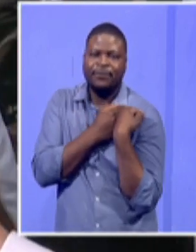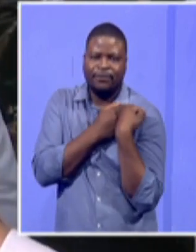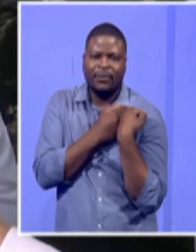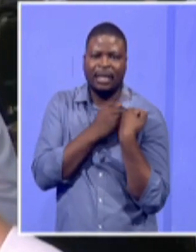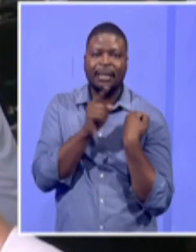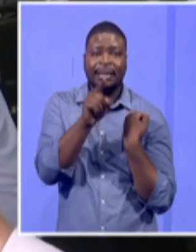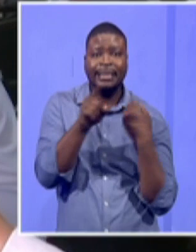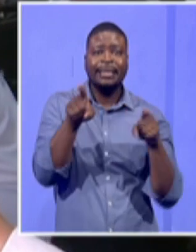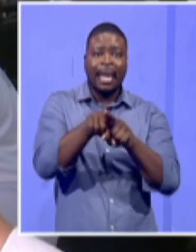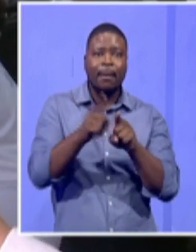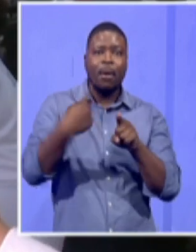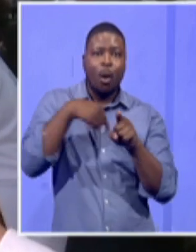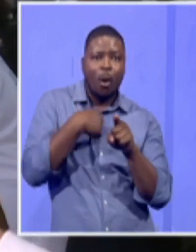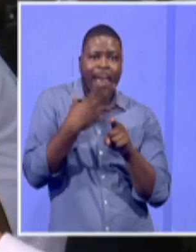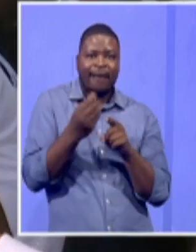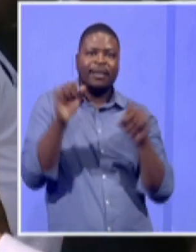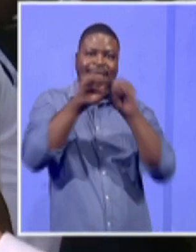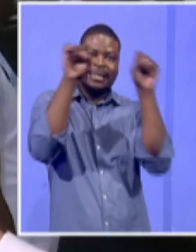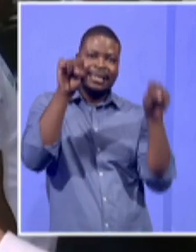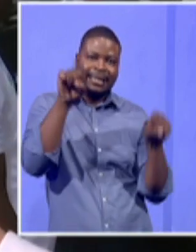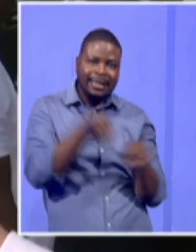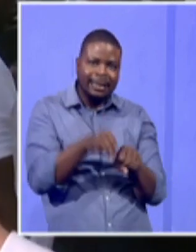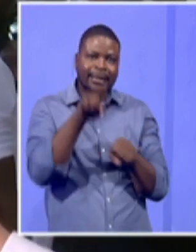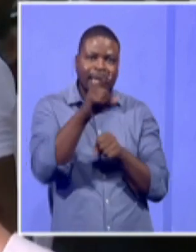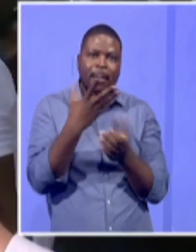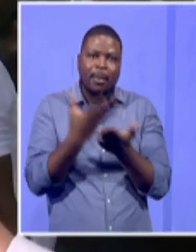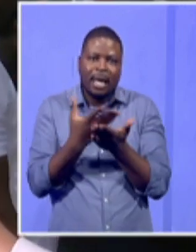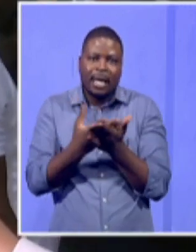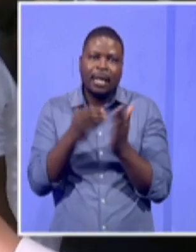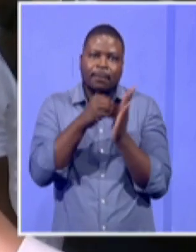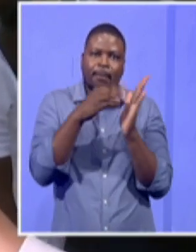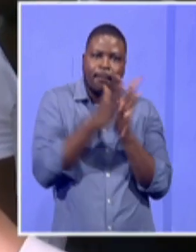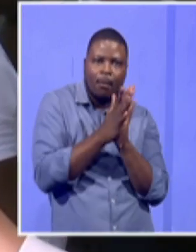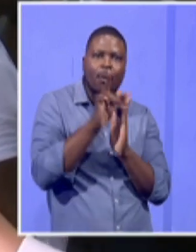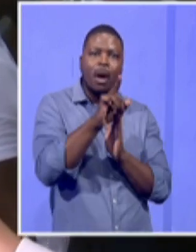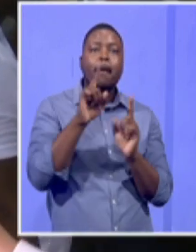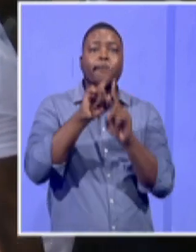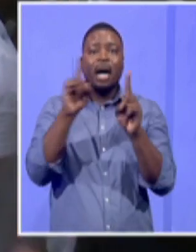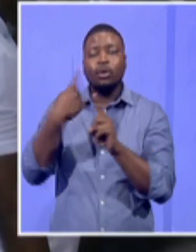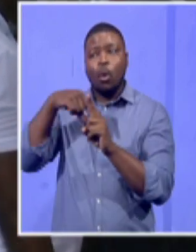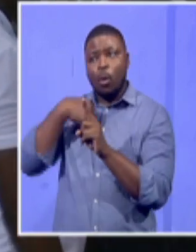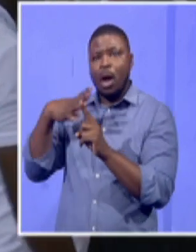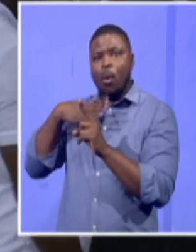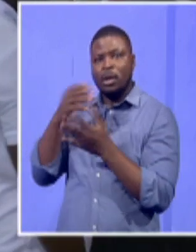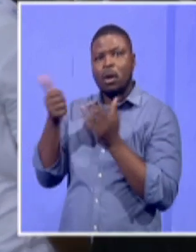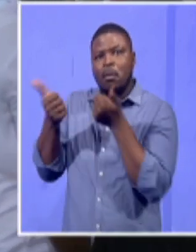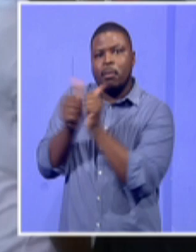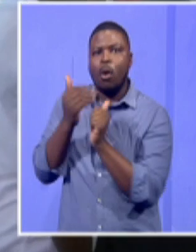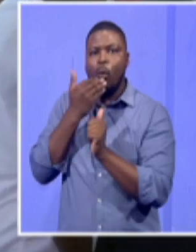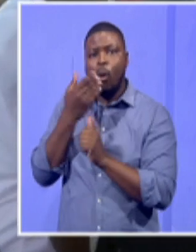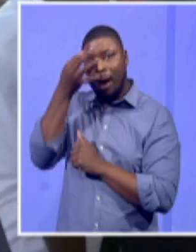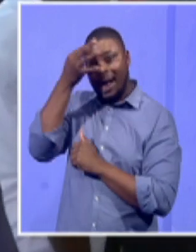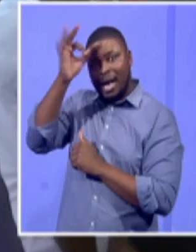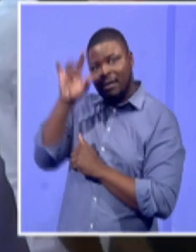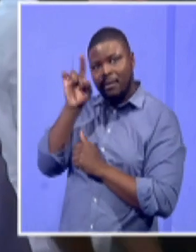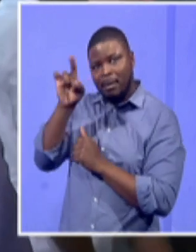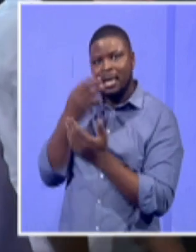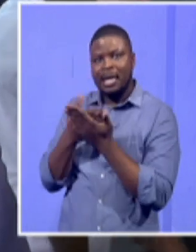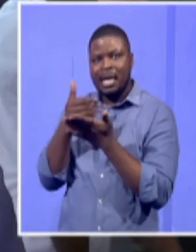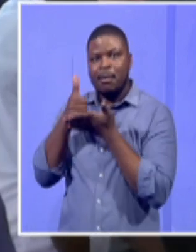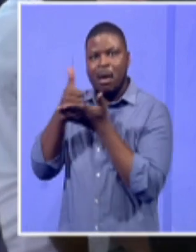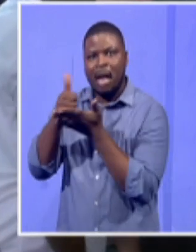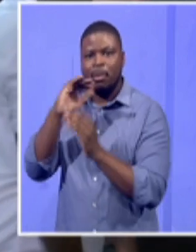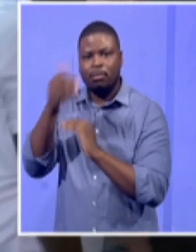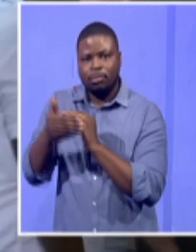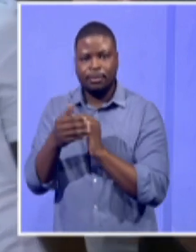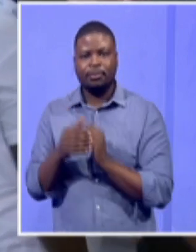to be better responsive to the citizens as the public sector. Yeah. What do you make of a conference like this one, where you've got government, you've